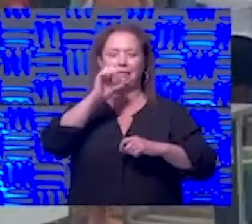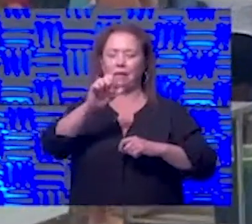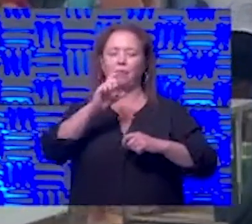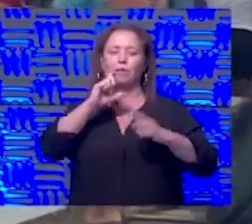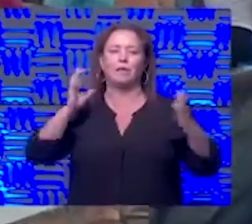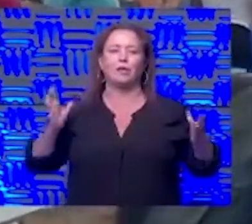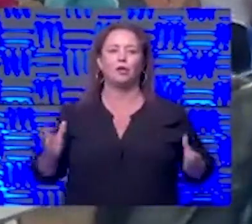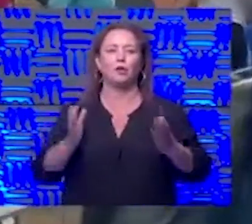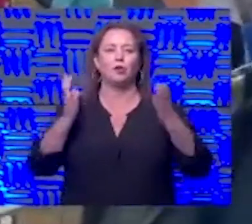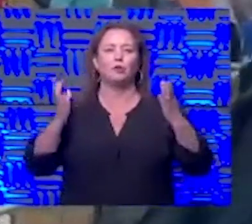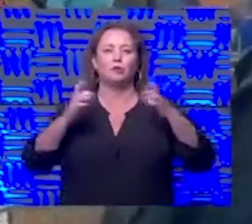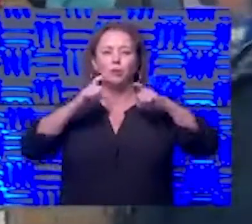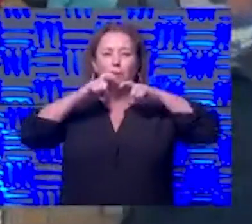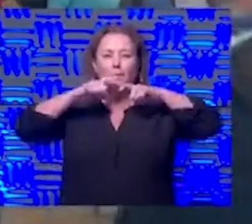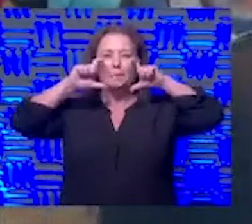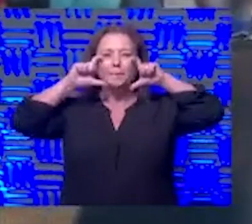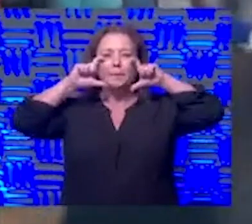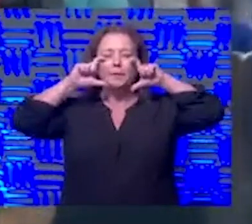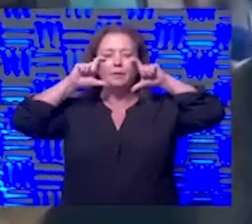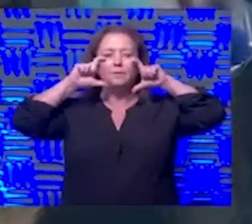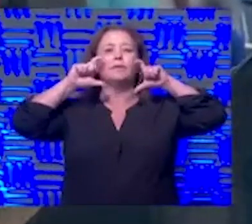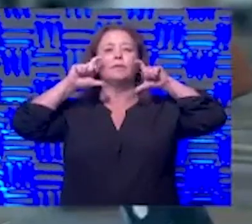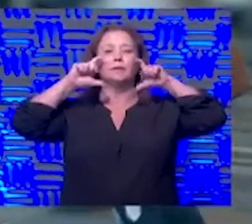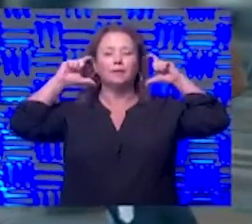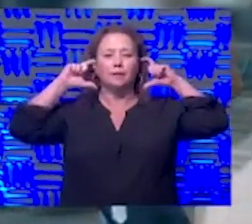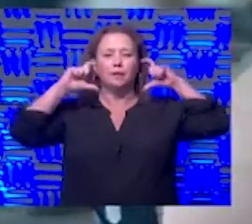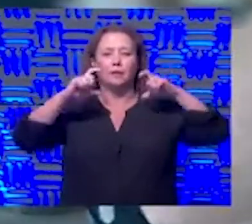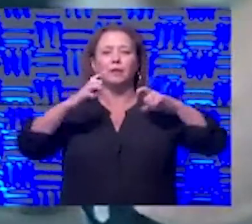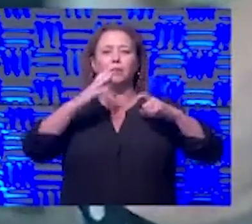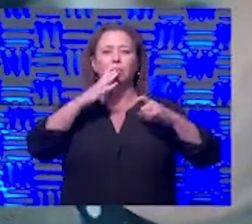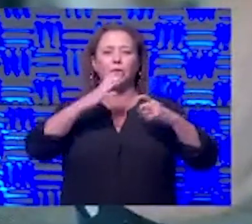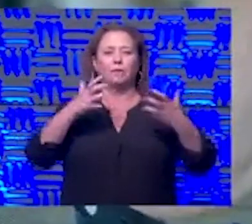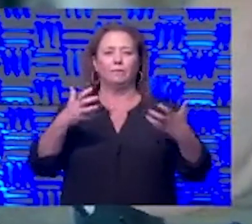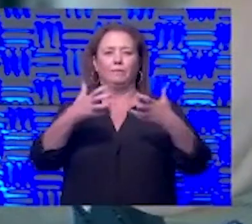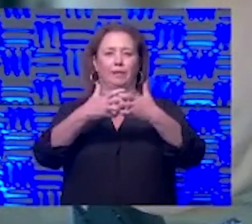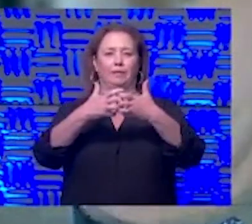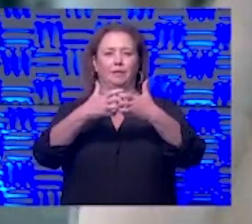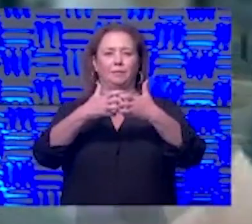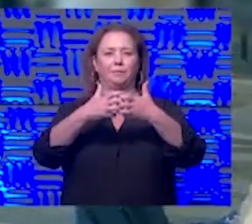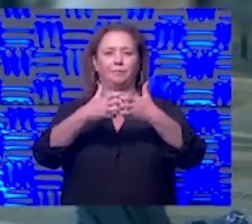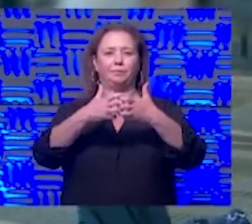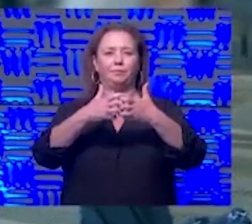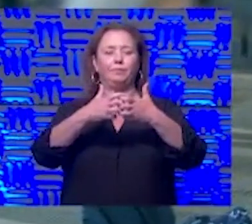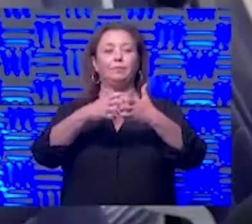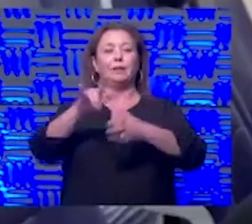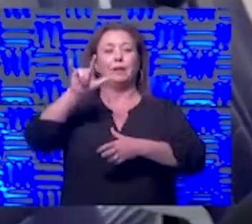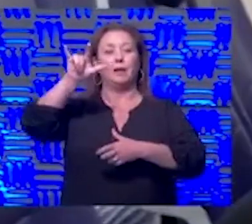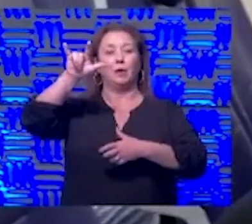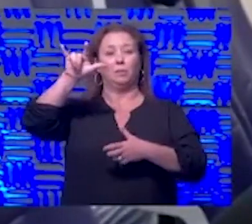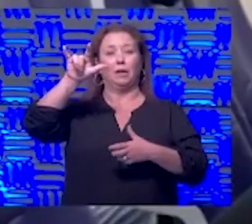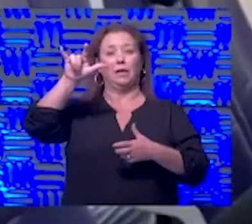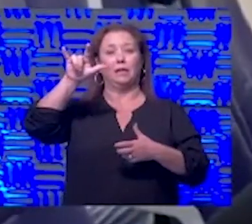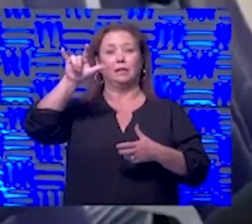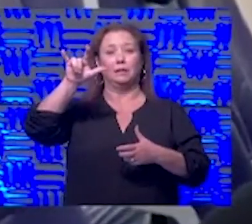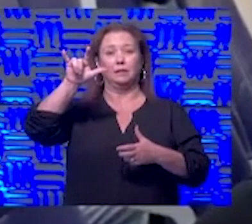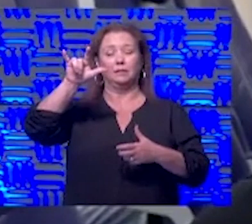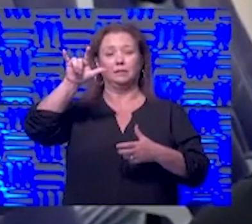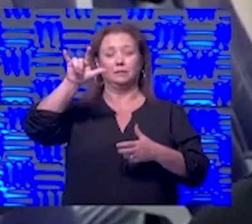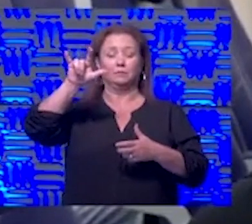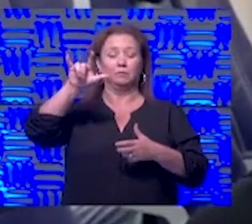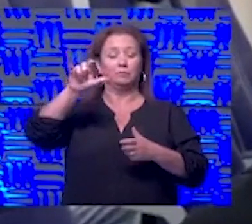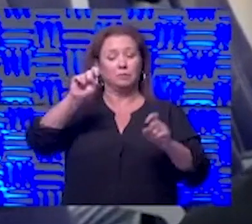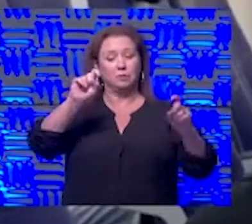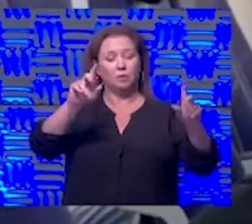really encourage it to be up above the nose. Yeah. And good form fitting. The airplanes,